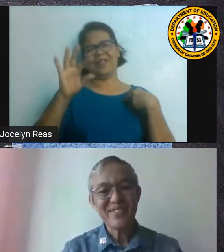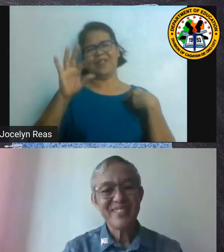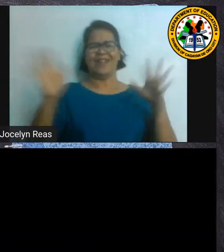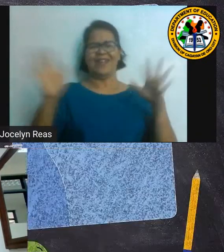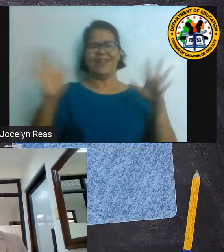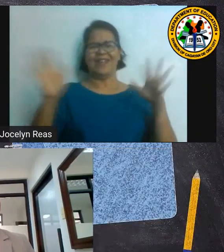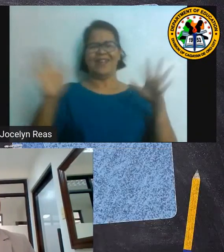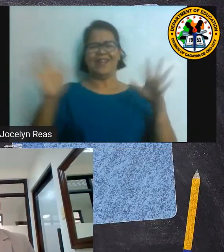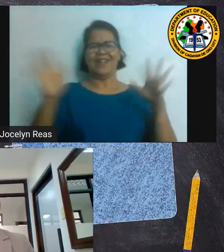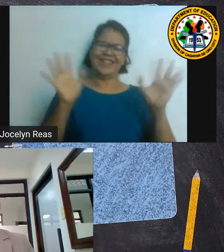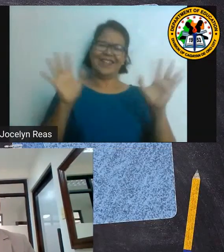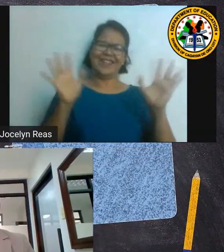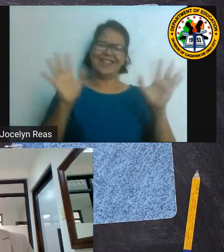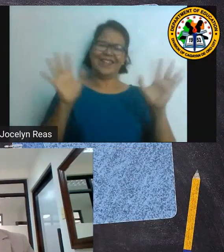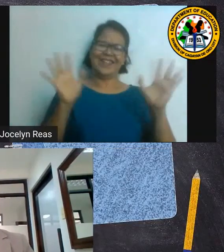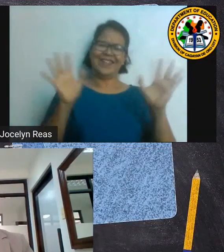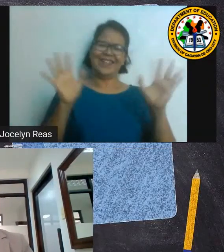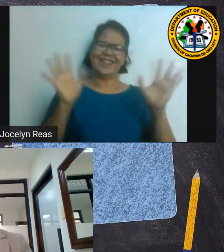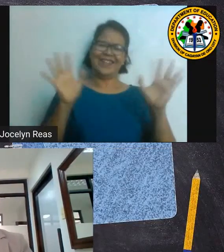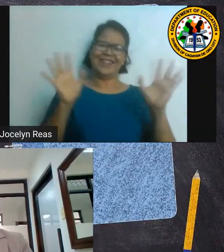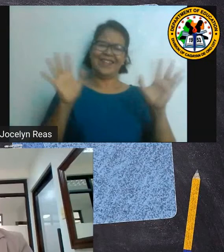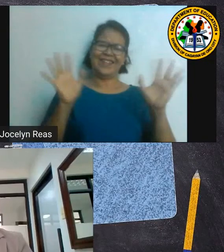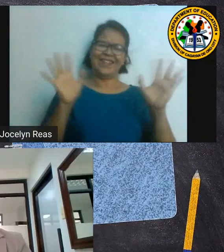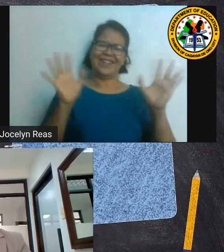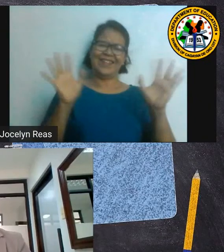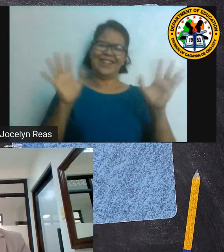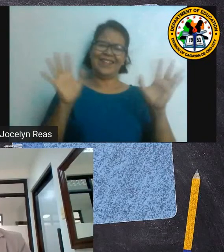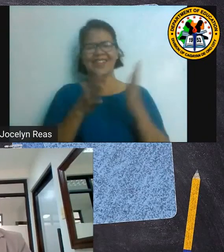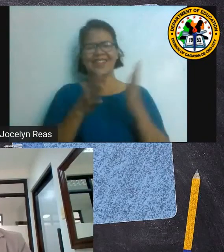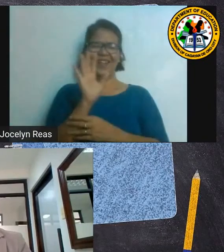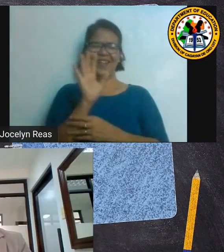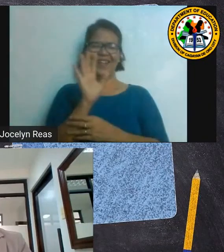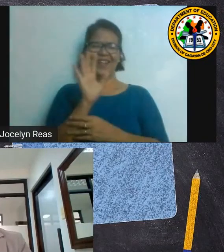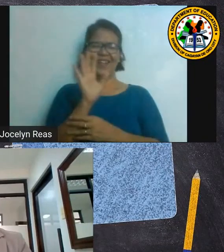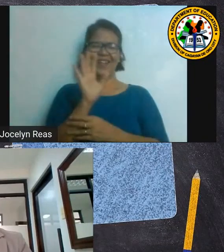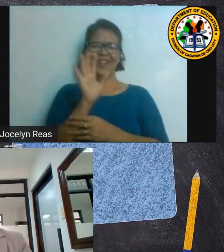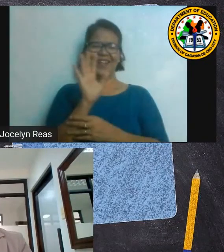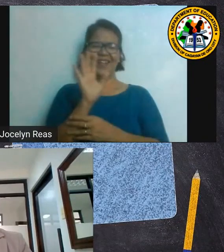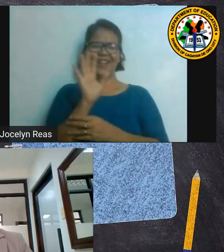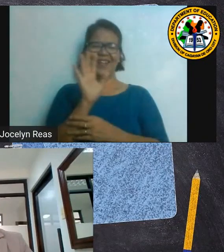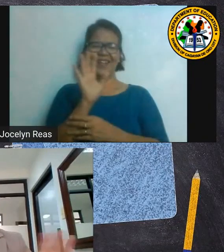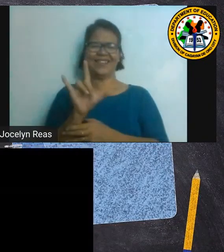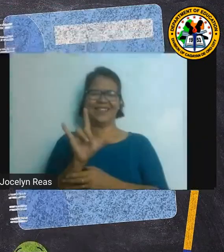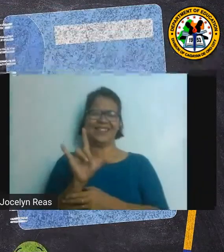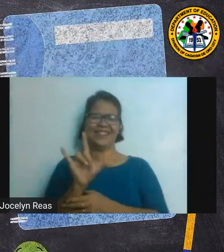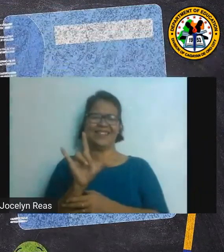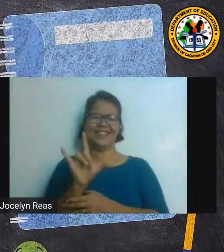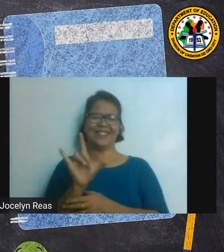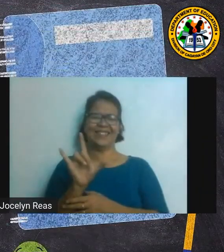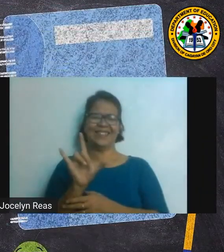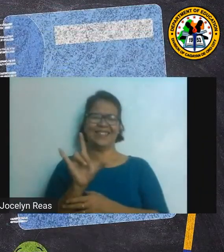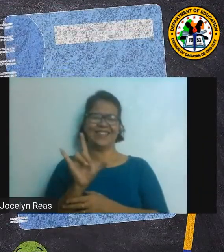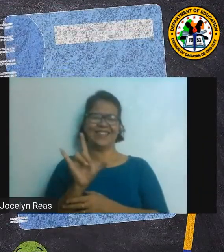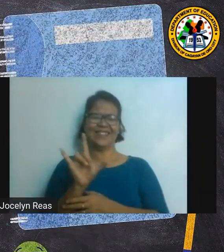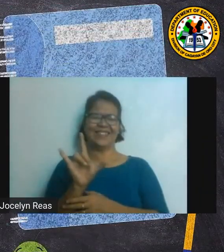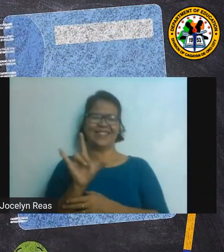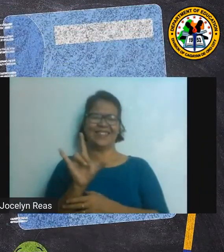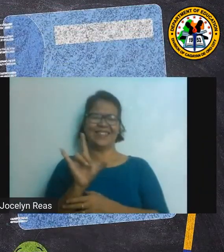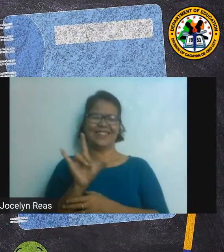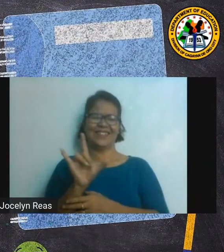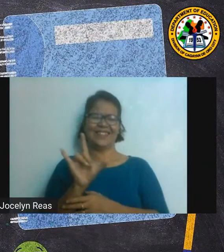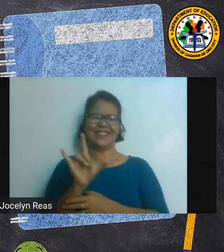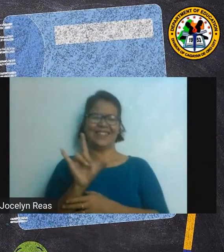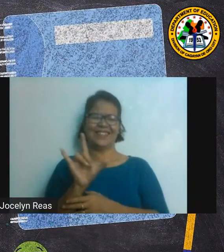pong salamat. Sige po. Thank you po. Thank you po, Ma'am Alice. Maraming salamat po.